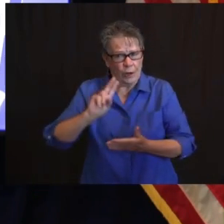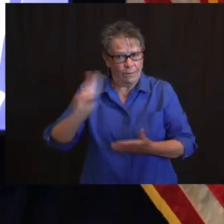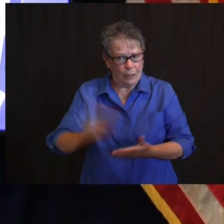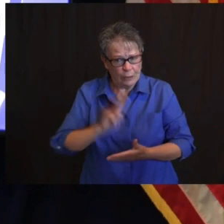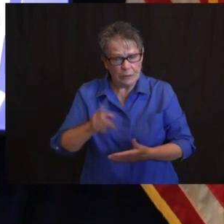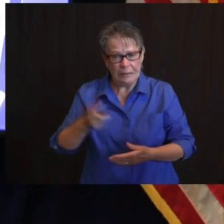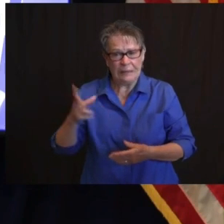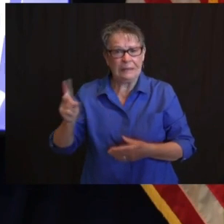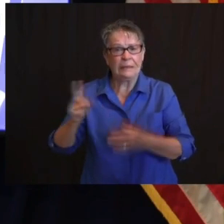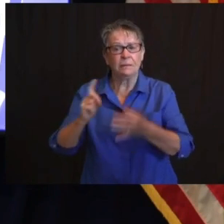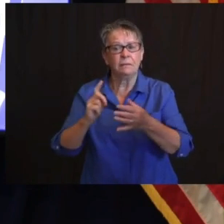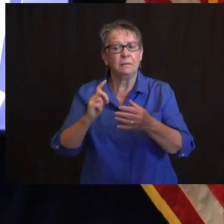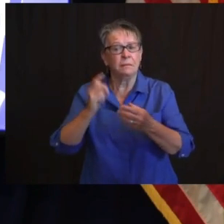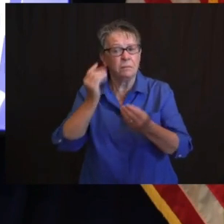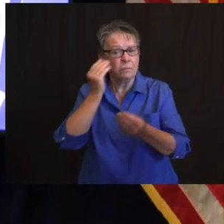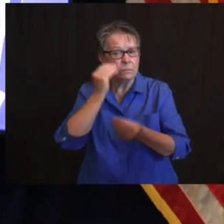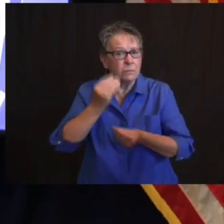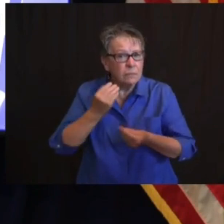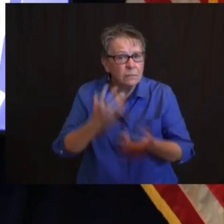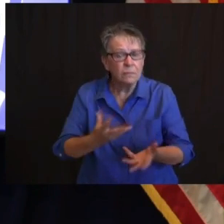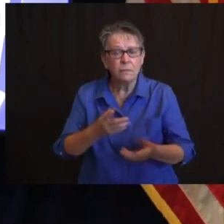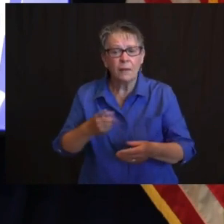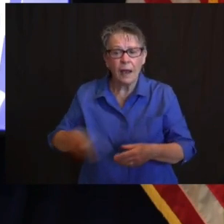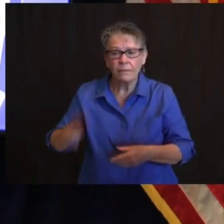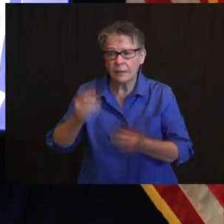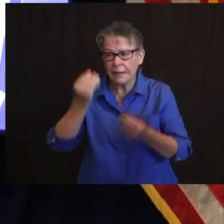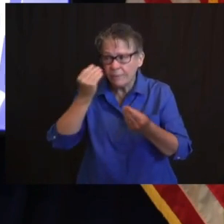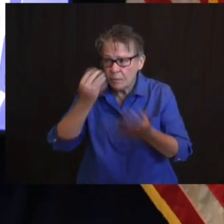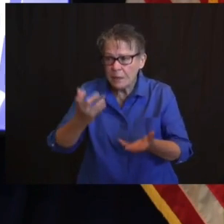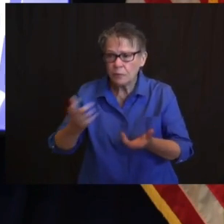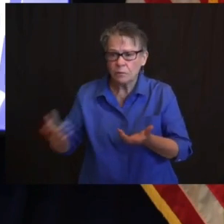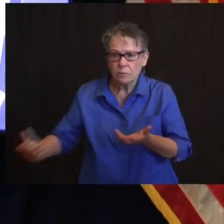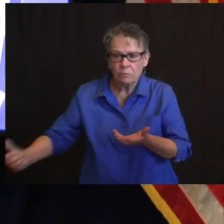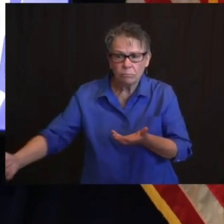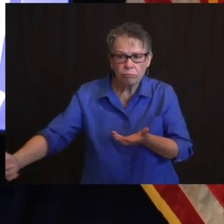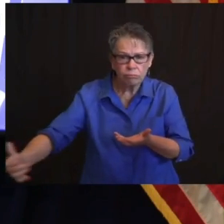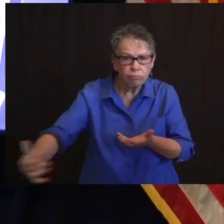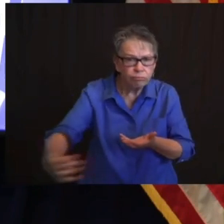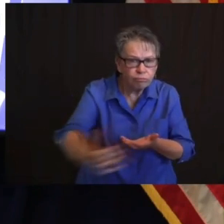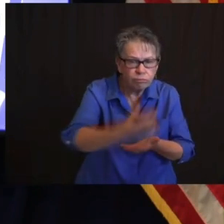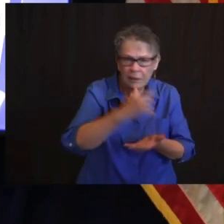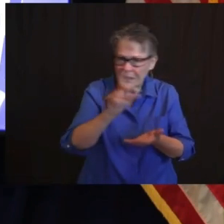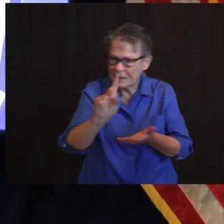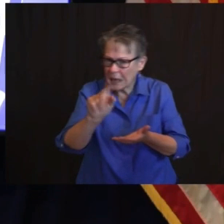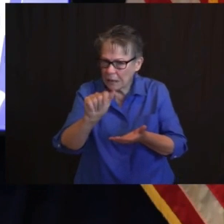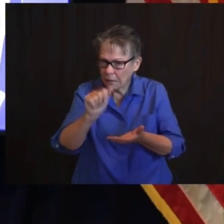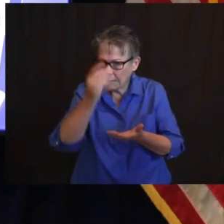that will enable the collection of uniform data from approximately 100 local and